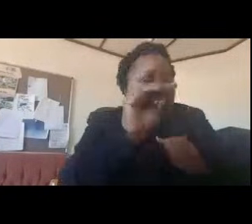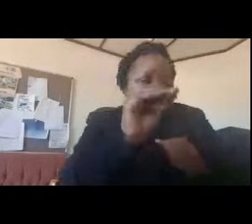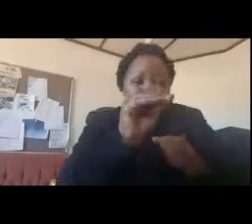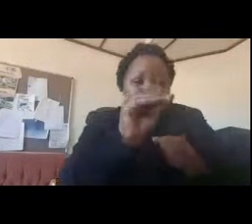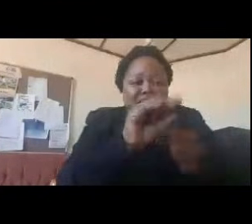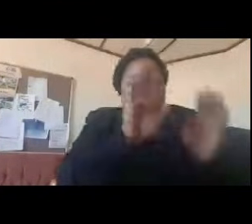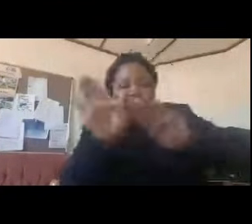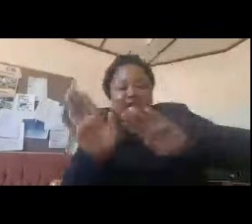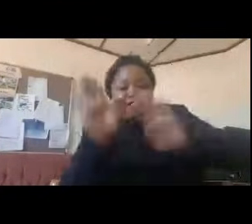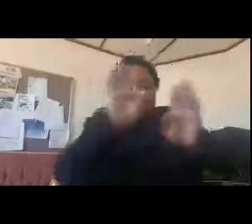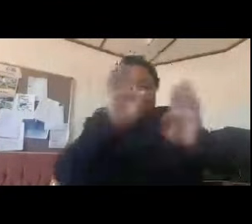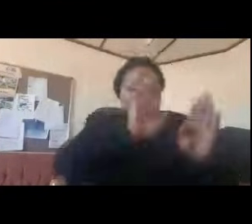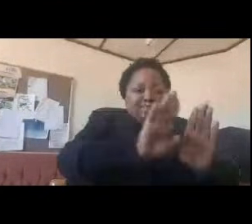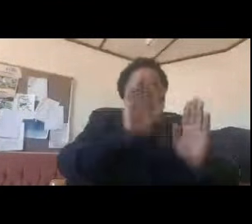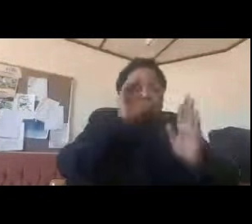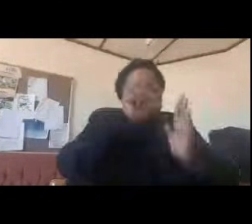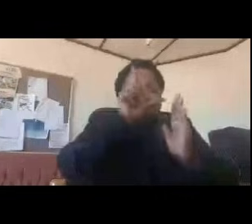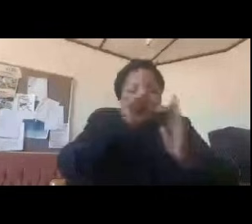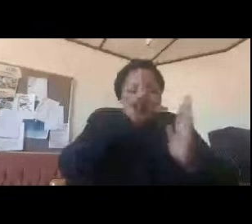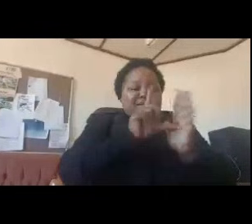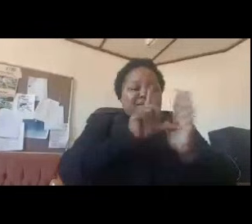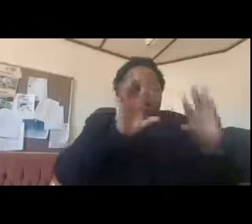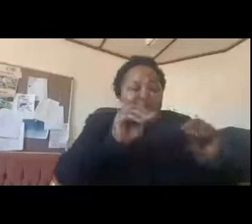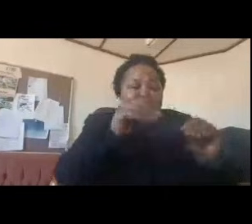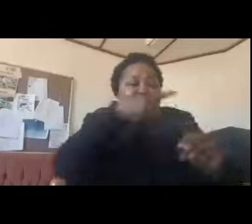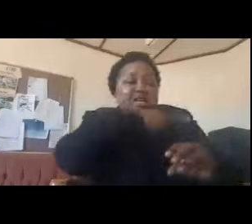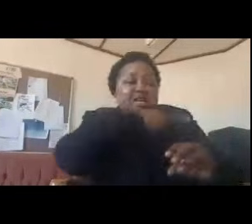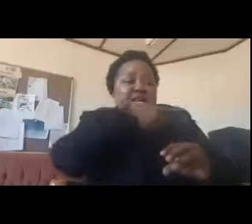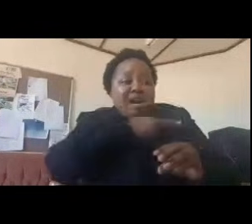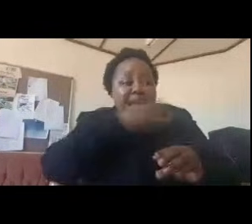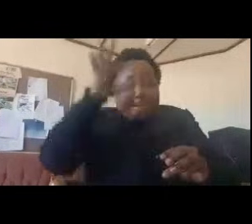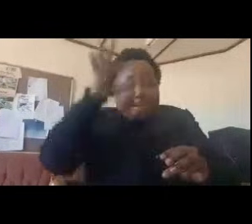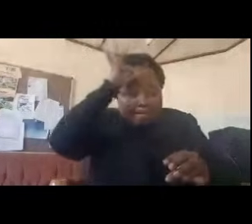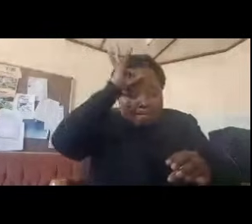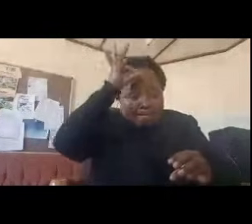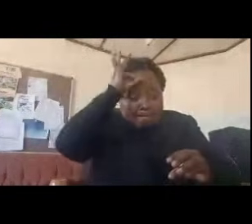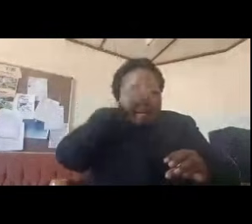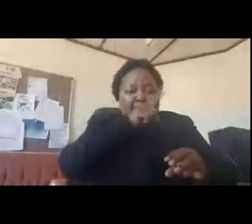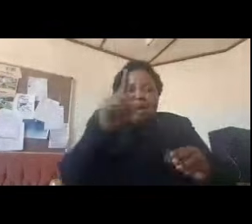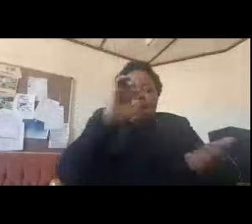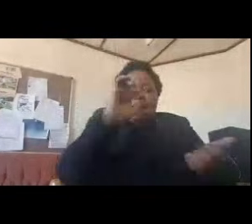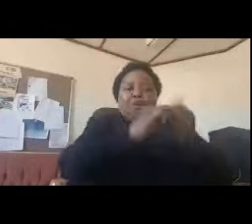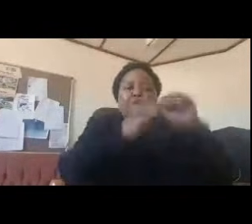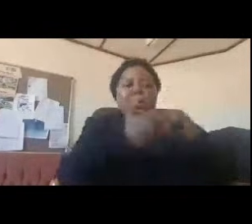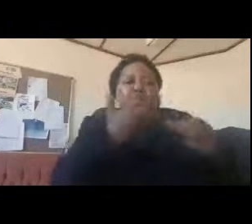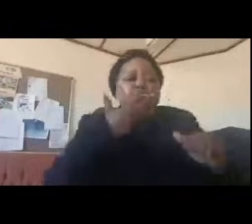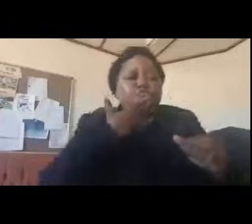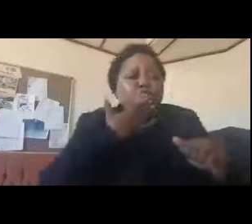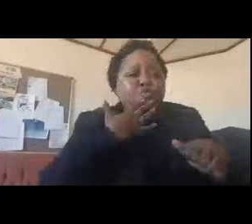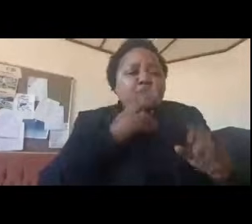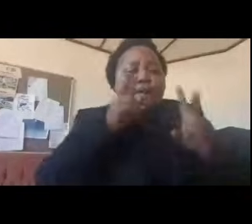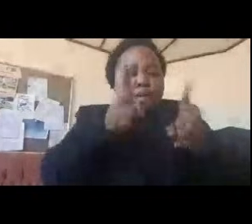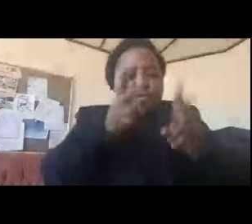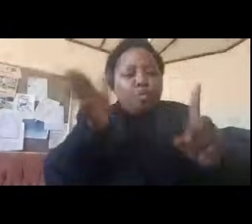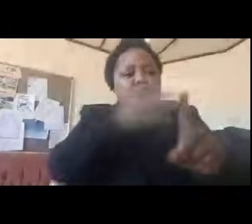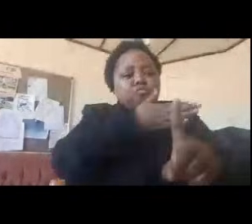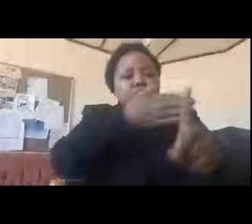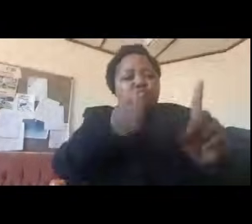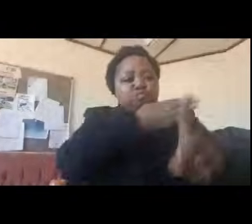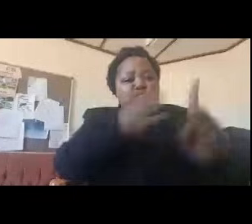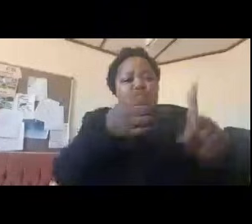at the police stations, but the perpetrators, and some are even the victims, are